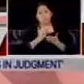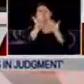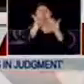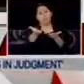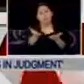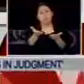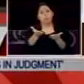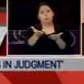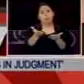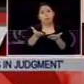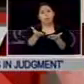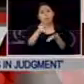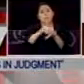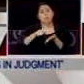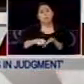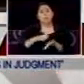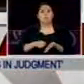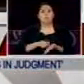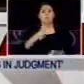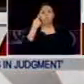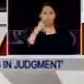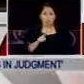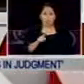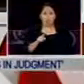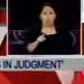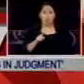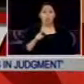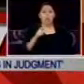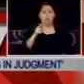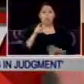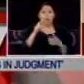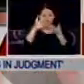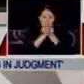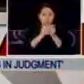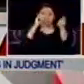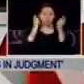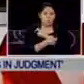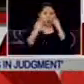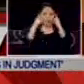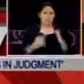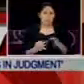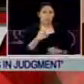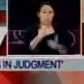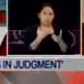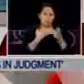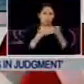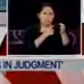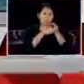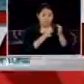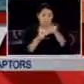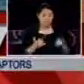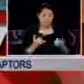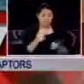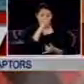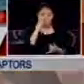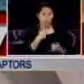just went that far in order to show to the Honorable Court our interest in the ruling made in today's proceedings, Your Honor. Mr. President.